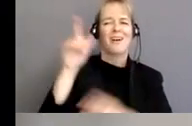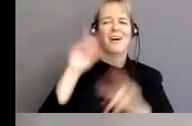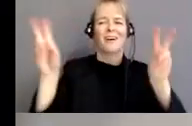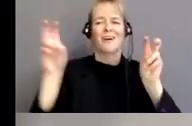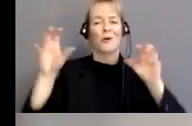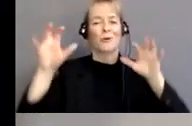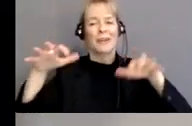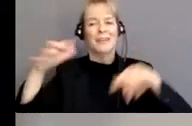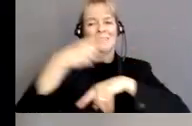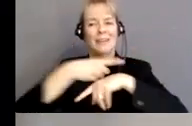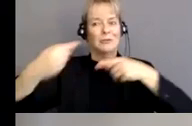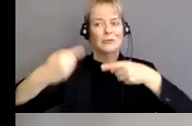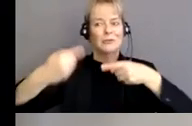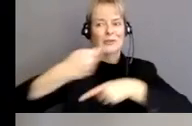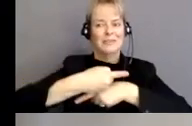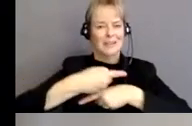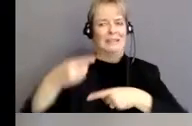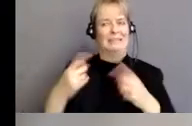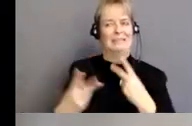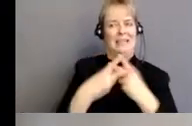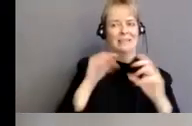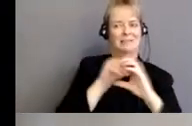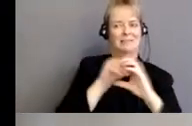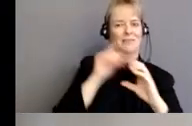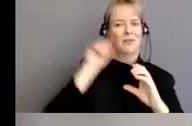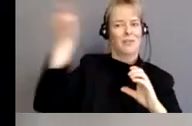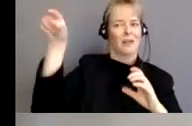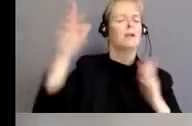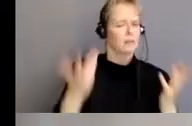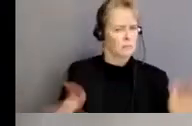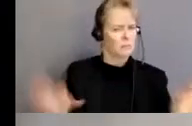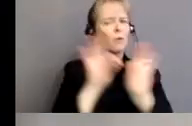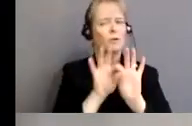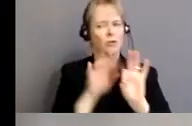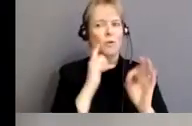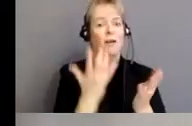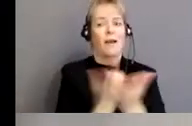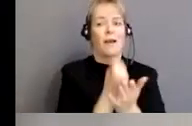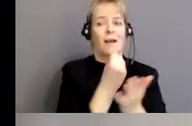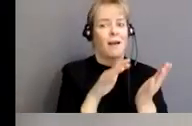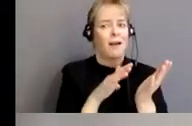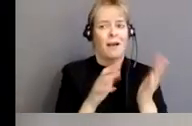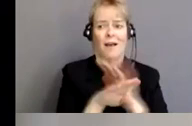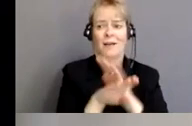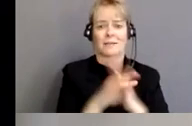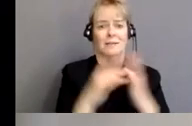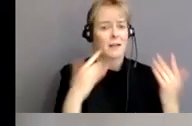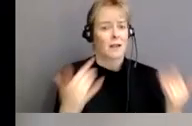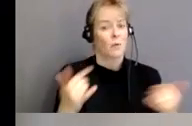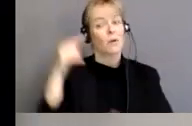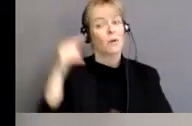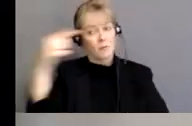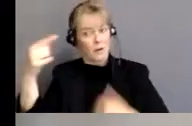talk about support programs. Well, the government has support programs. In the beginning, they had the Canada Emergency Relief